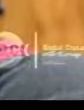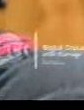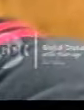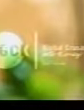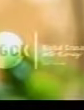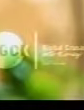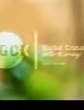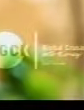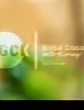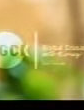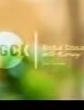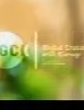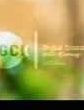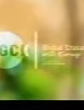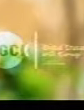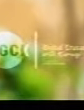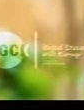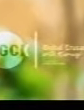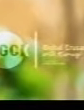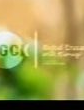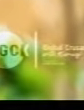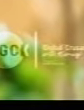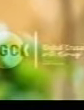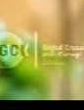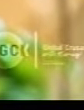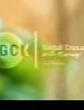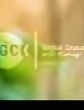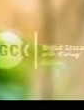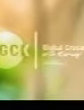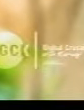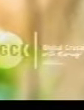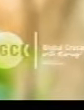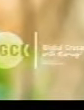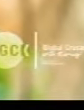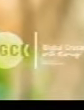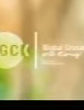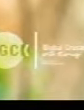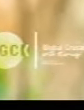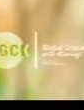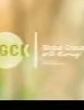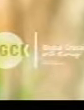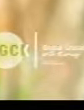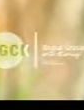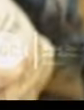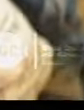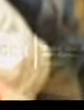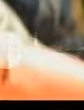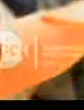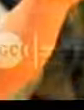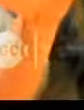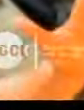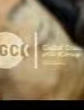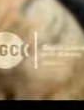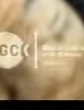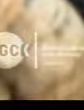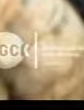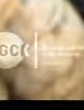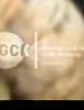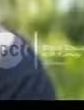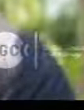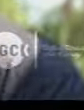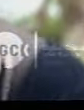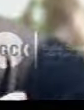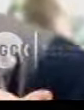healing. Today, I want everybody, the whole world, to help me thank God. I want everybody to celebrate this God